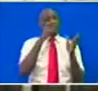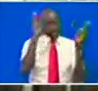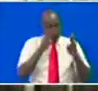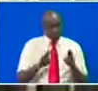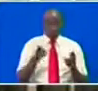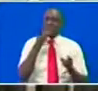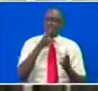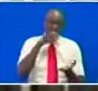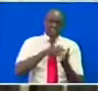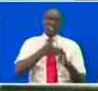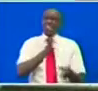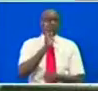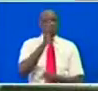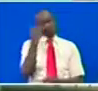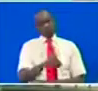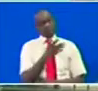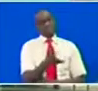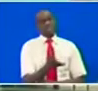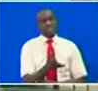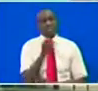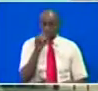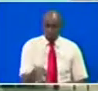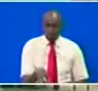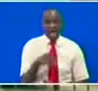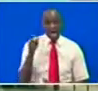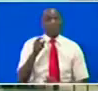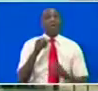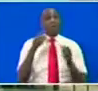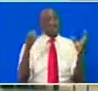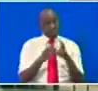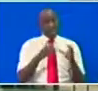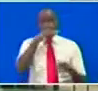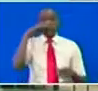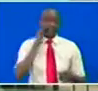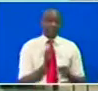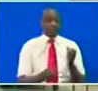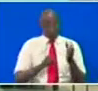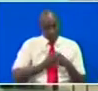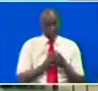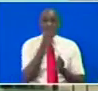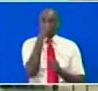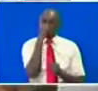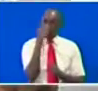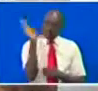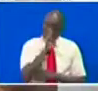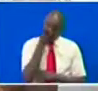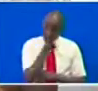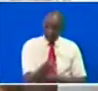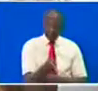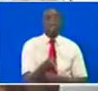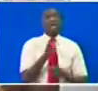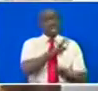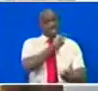the case and allow Kenwind Holdings Limited, a Belgian-based company, to set up the proposed 21 billion shillings wind energy